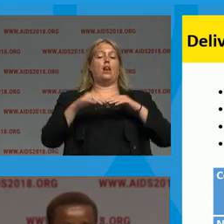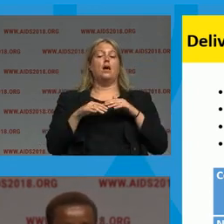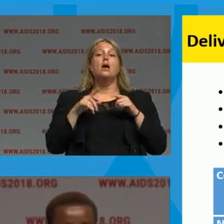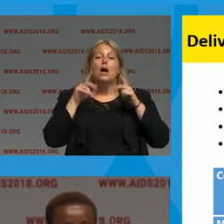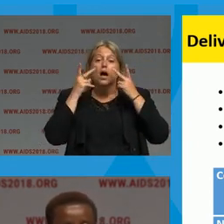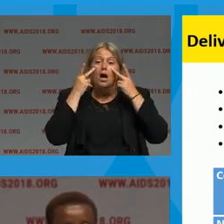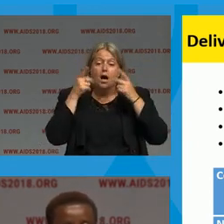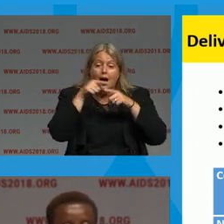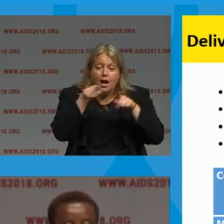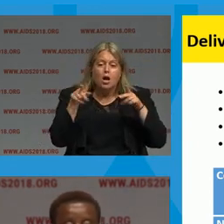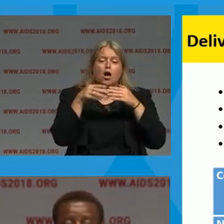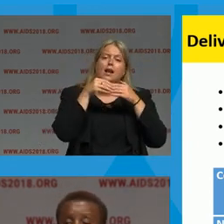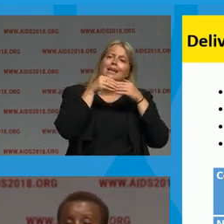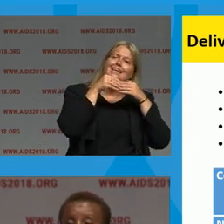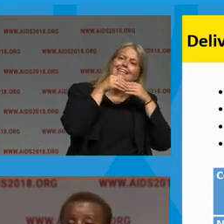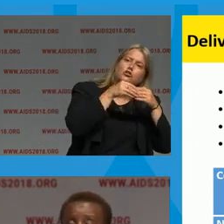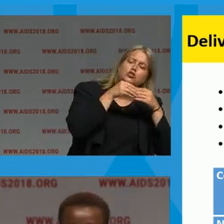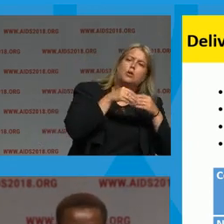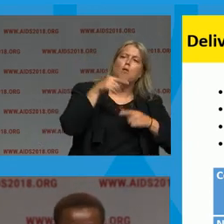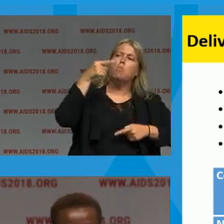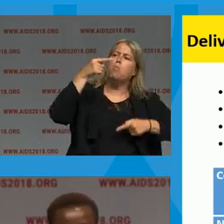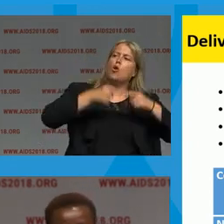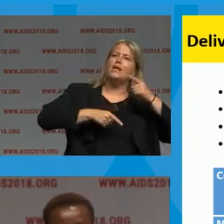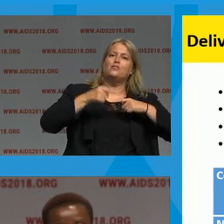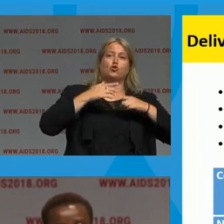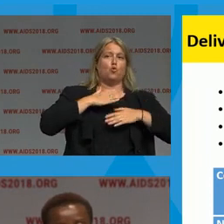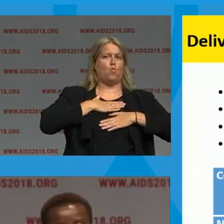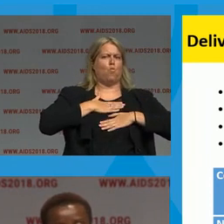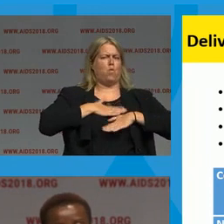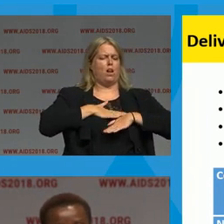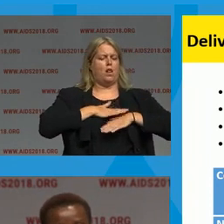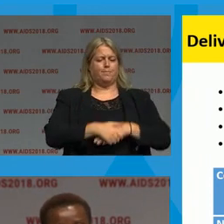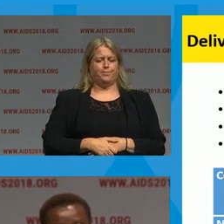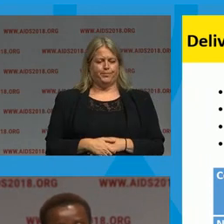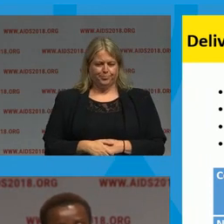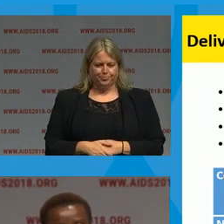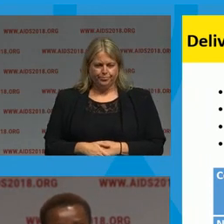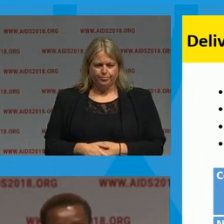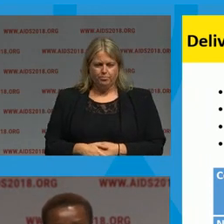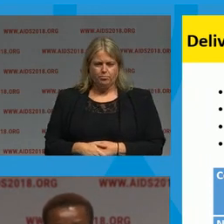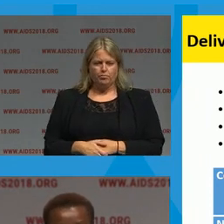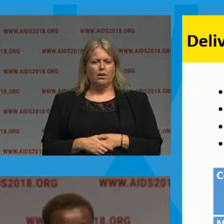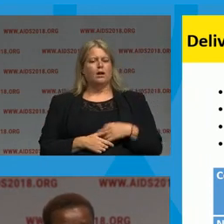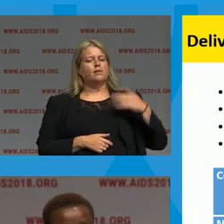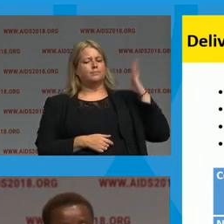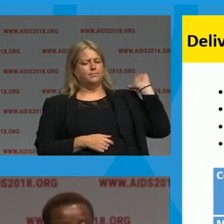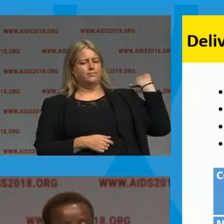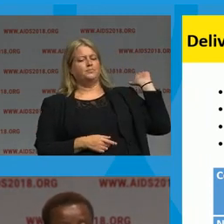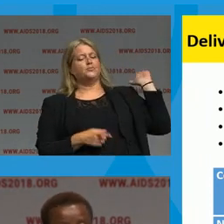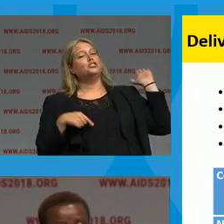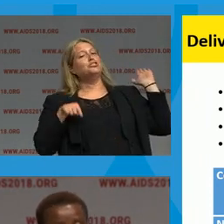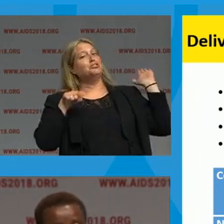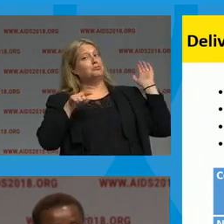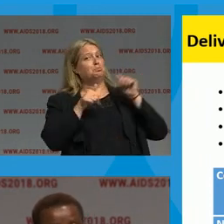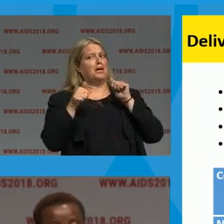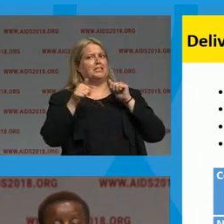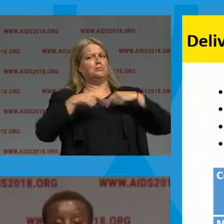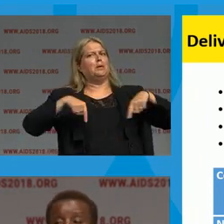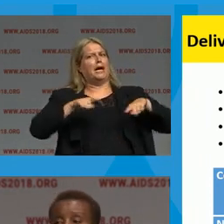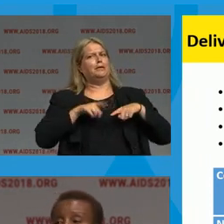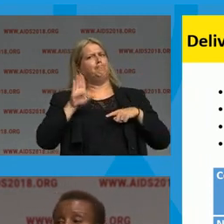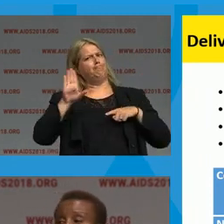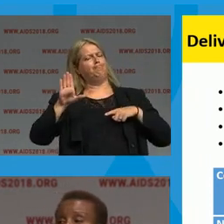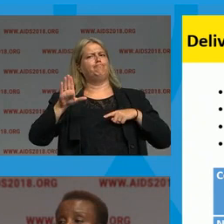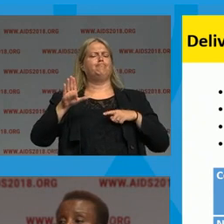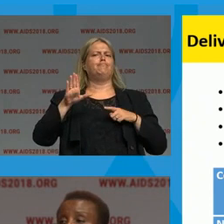and political will. We had the Beyond Zero that was pioneered and championed by Our Excellency, and we then also